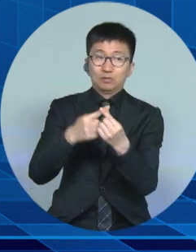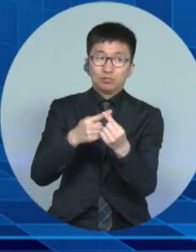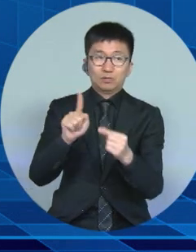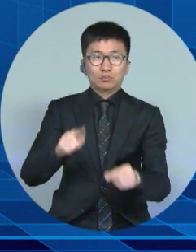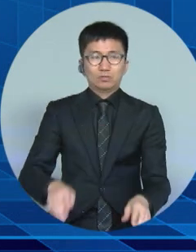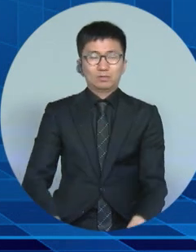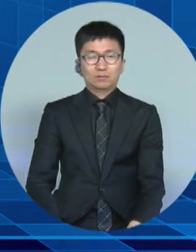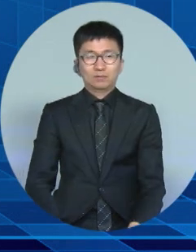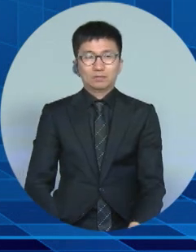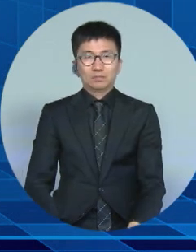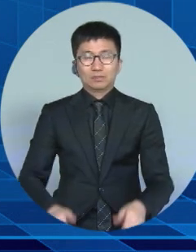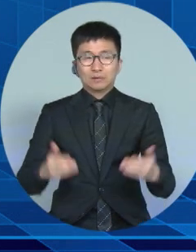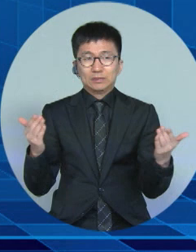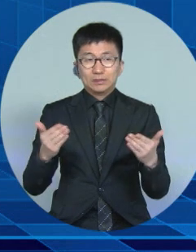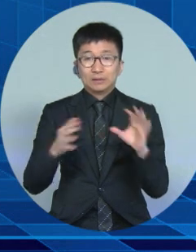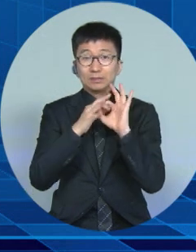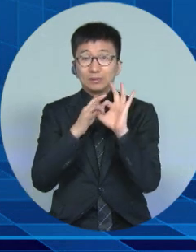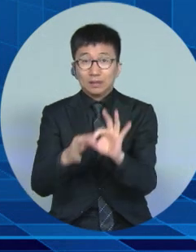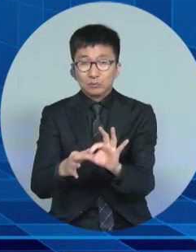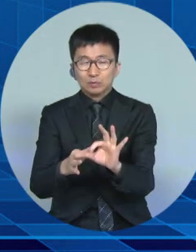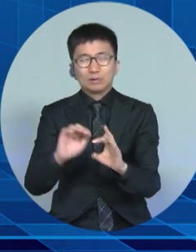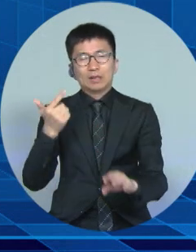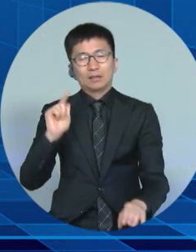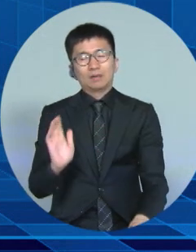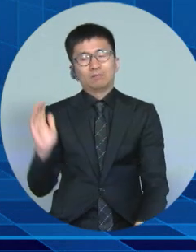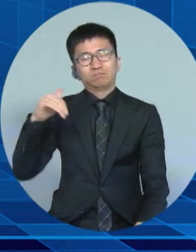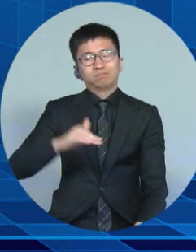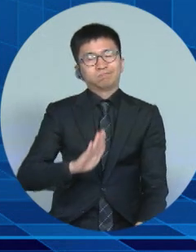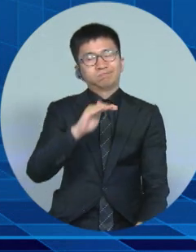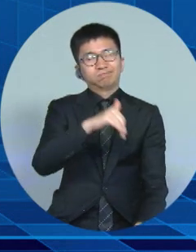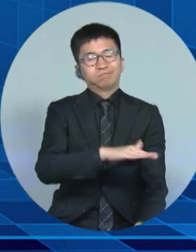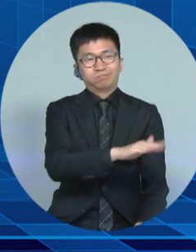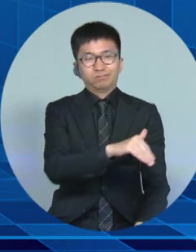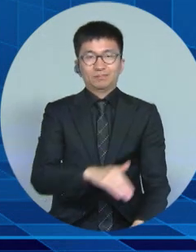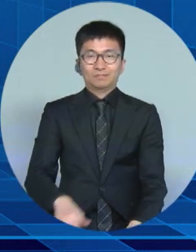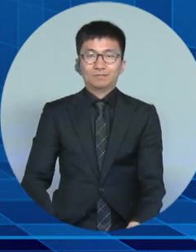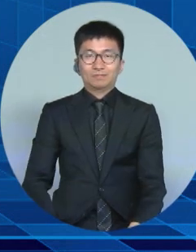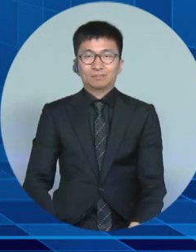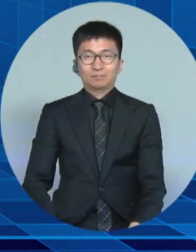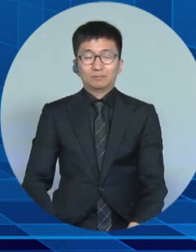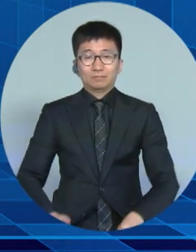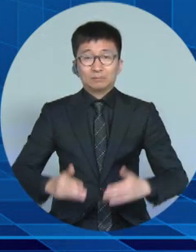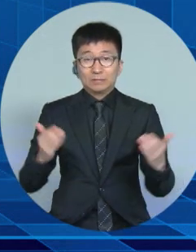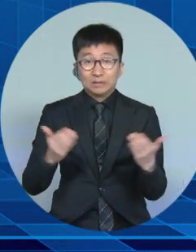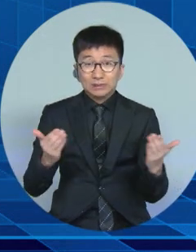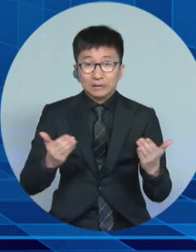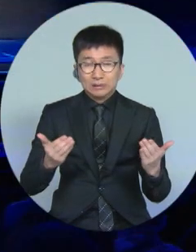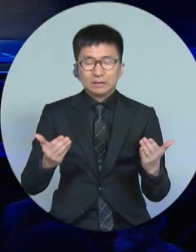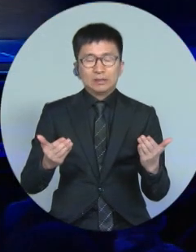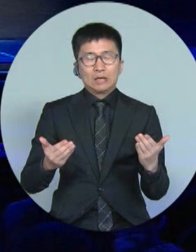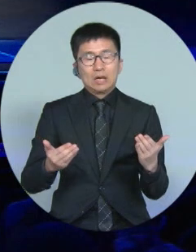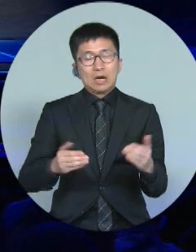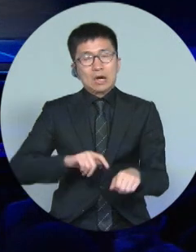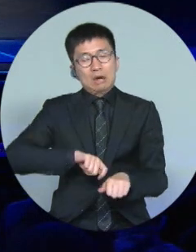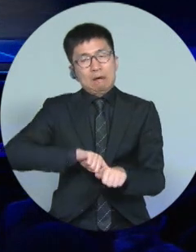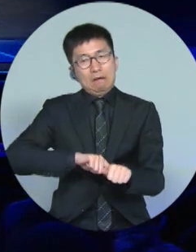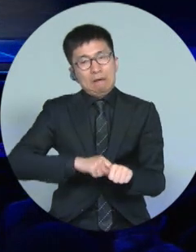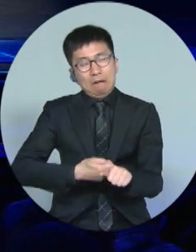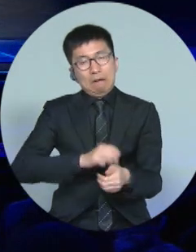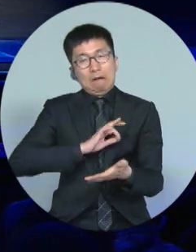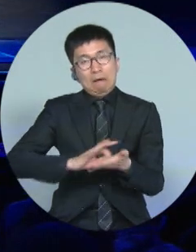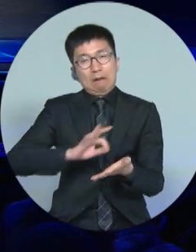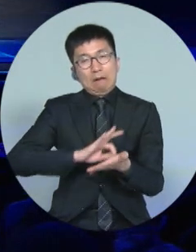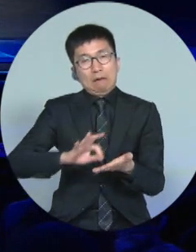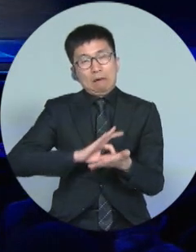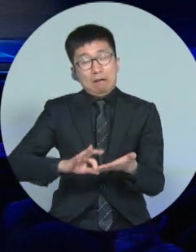labor. They have to do a lot of work that doesn't get counted for labor. They get a lot